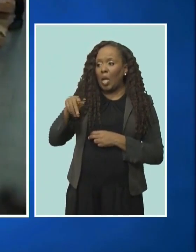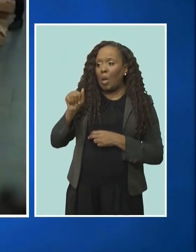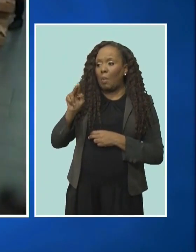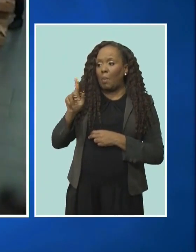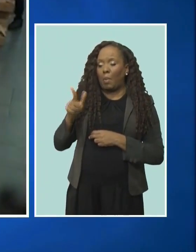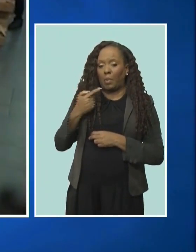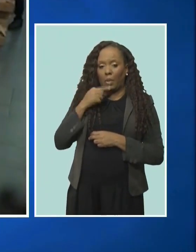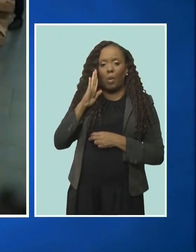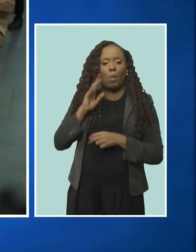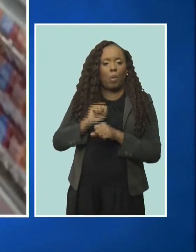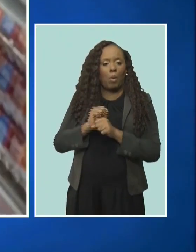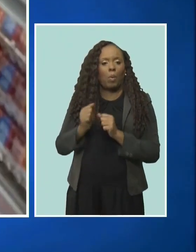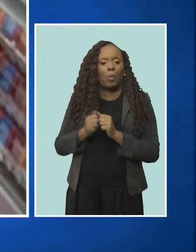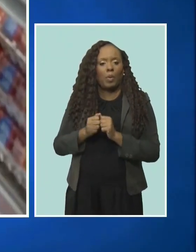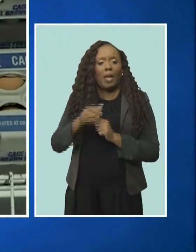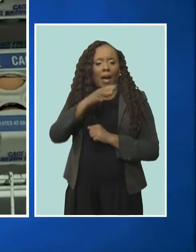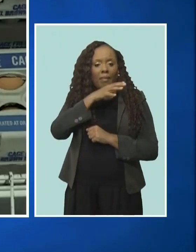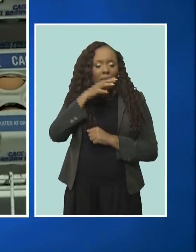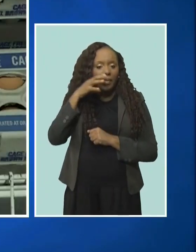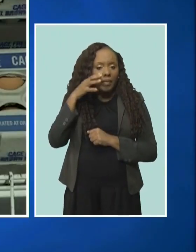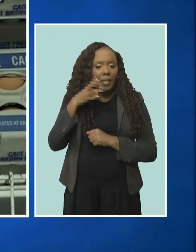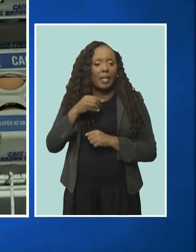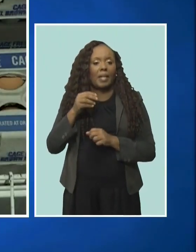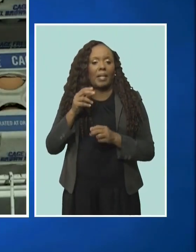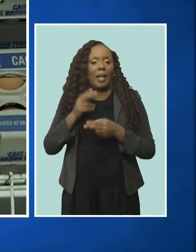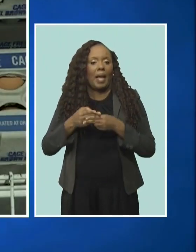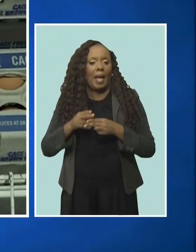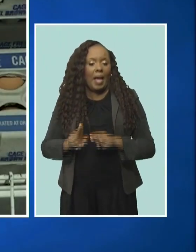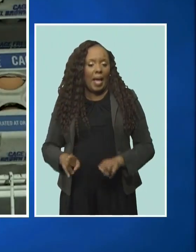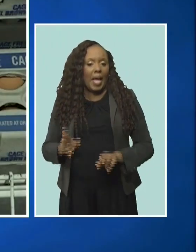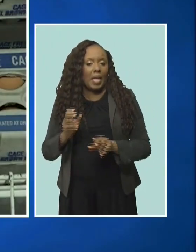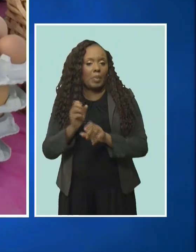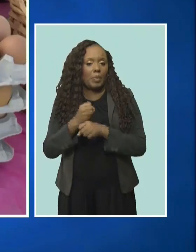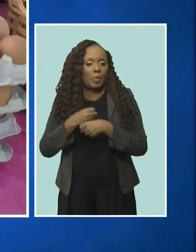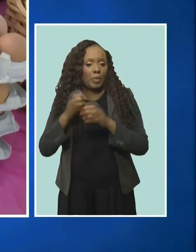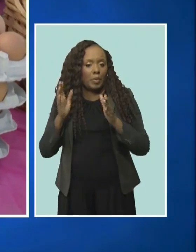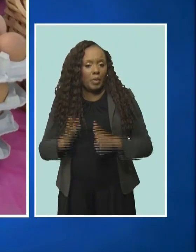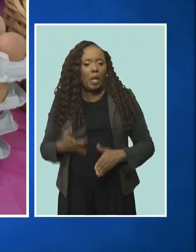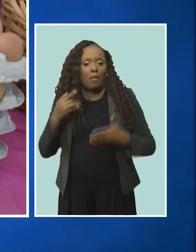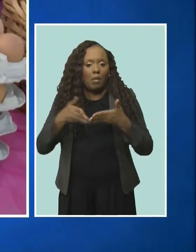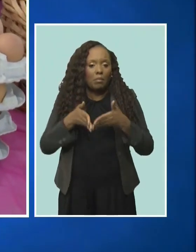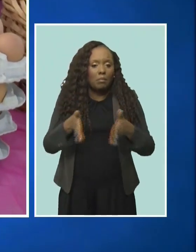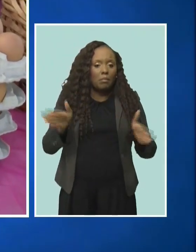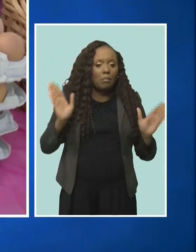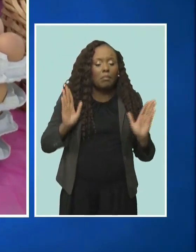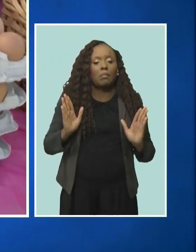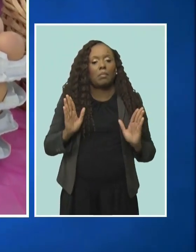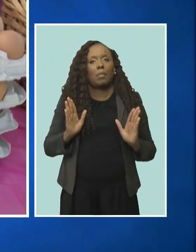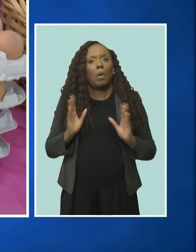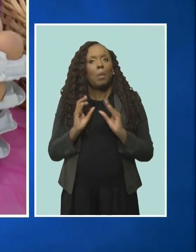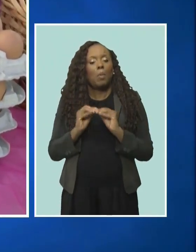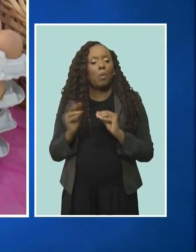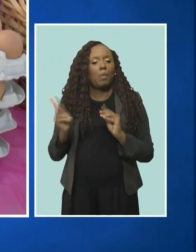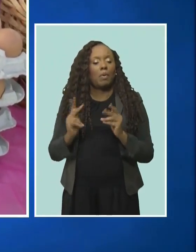egg producers in a manner which makes it possible for the industry to expand its local